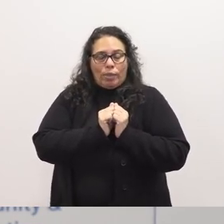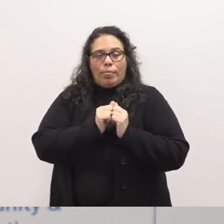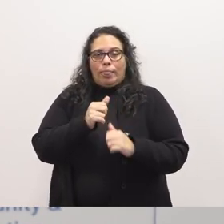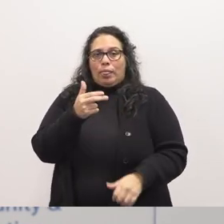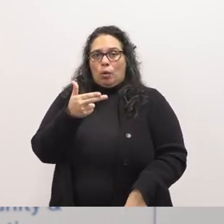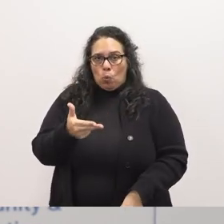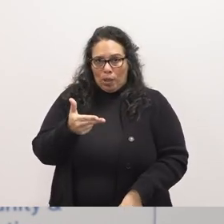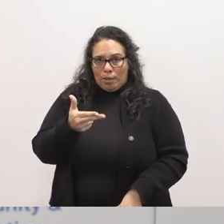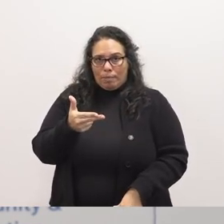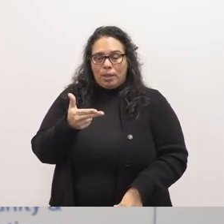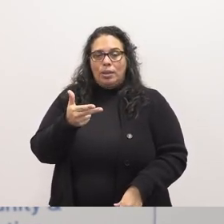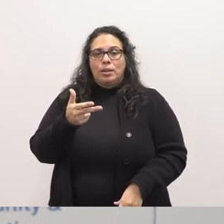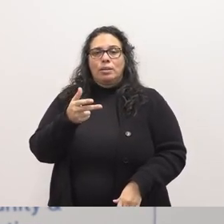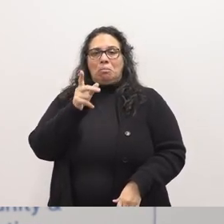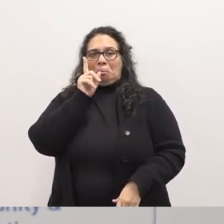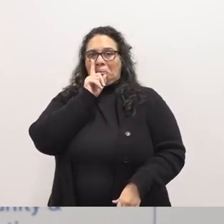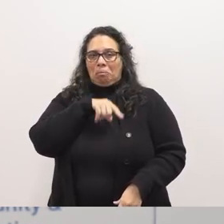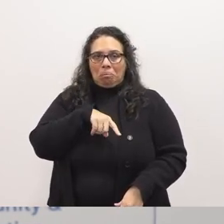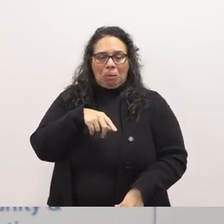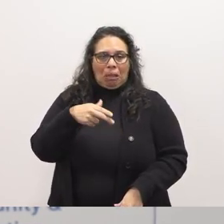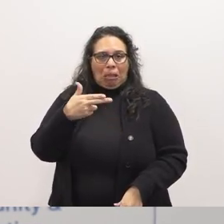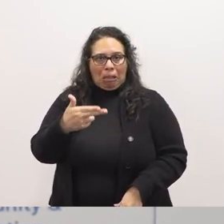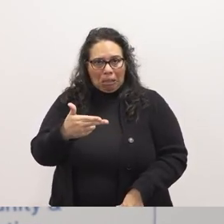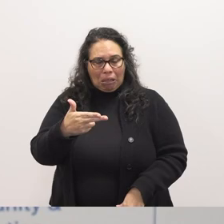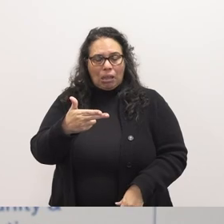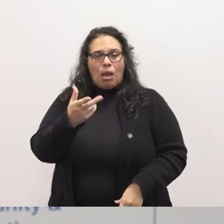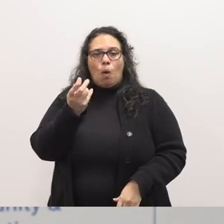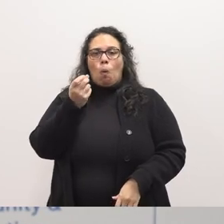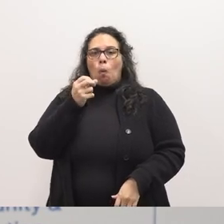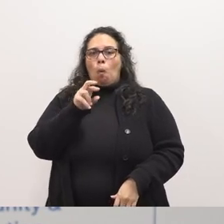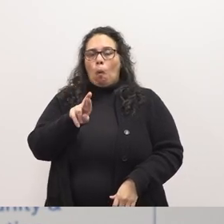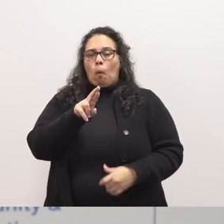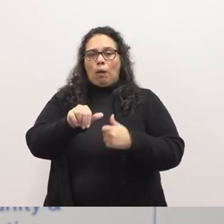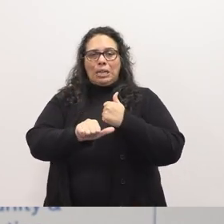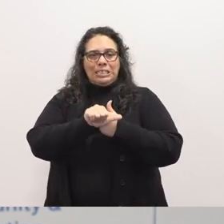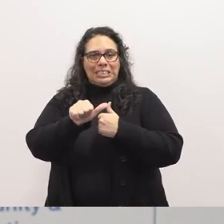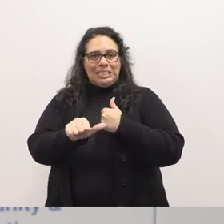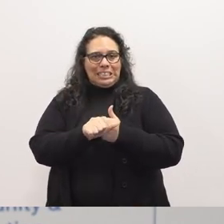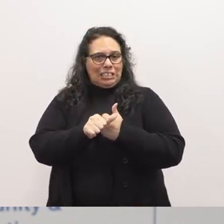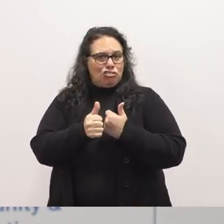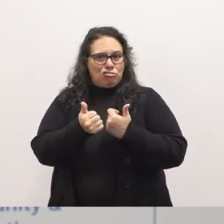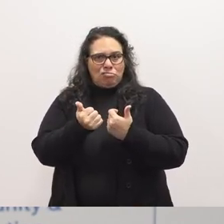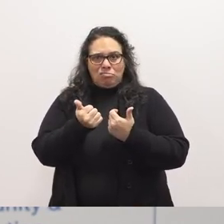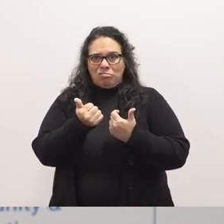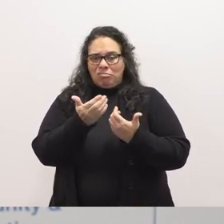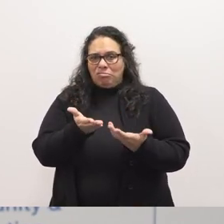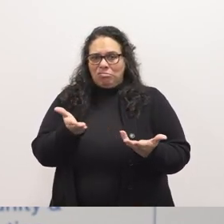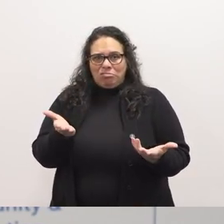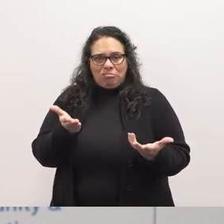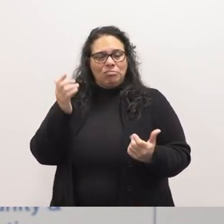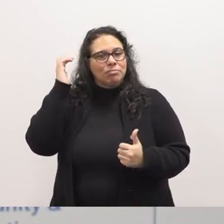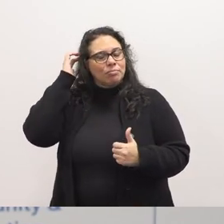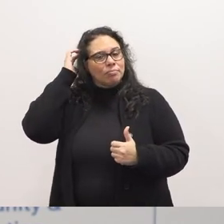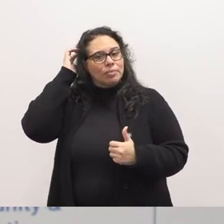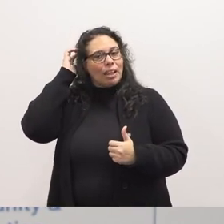weapon, imitation firearm, or a dangerous instrument. This is, of course,